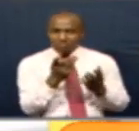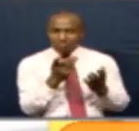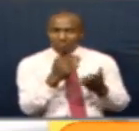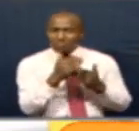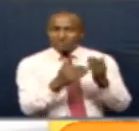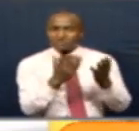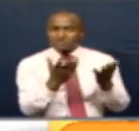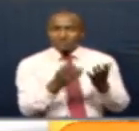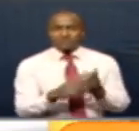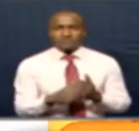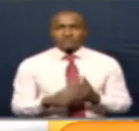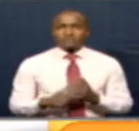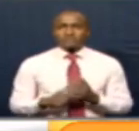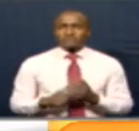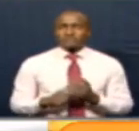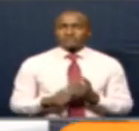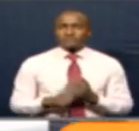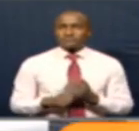for that?